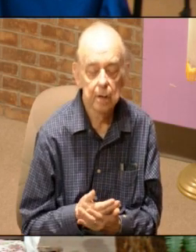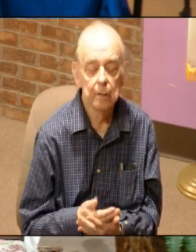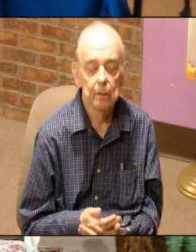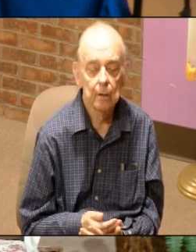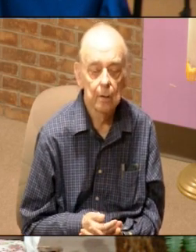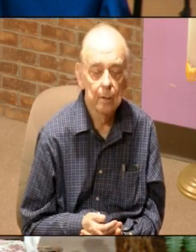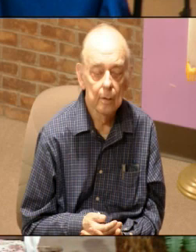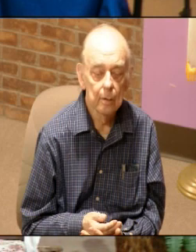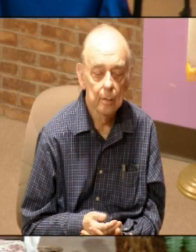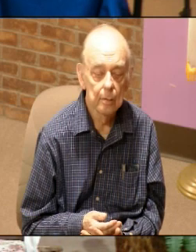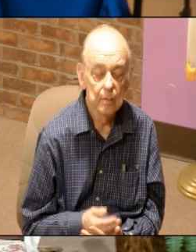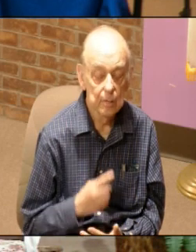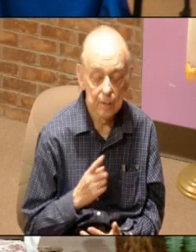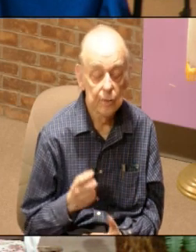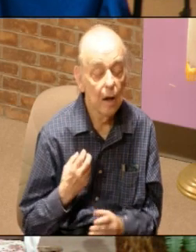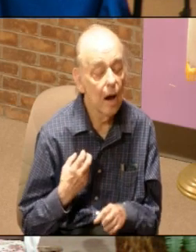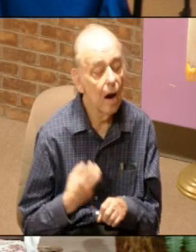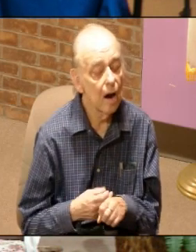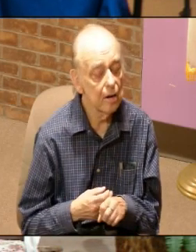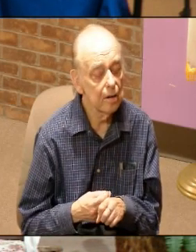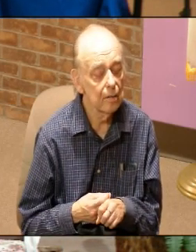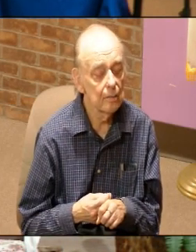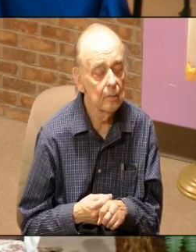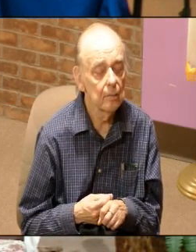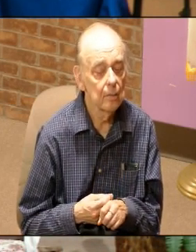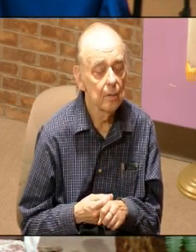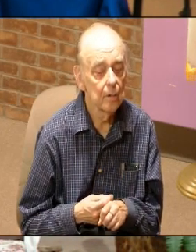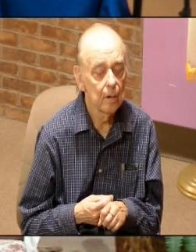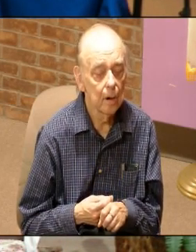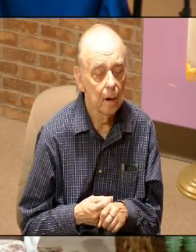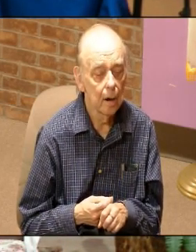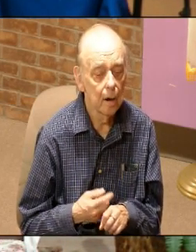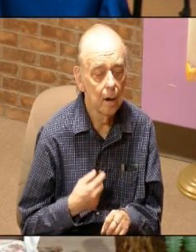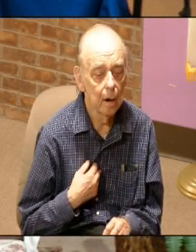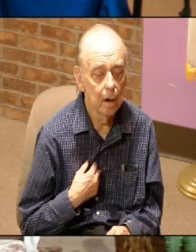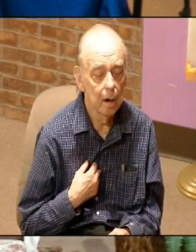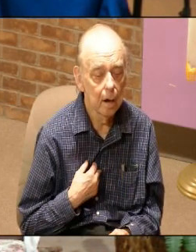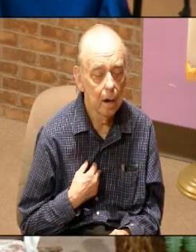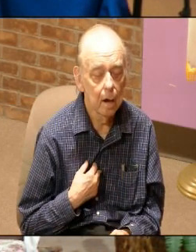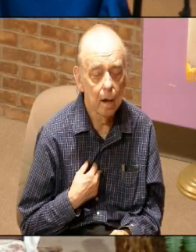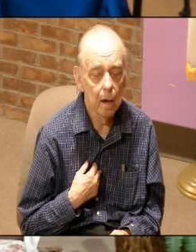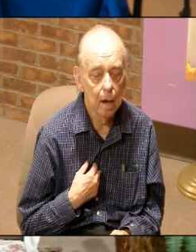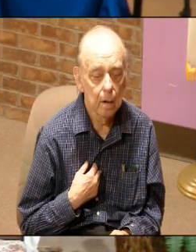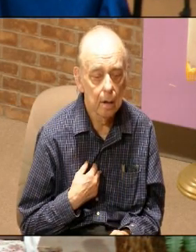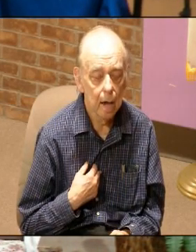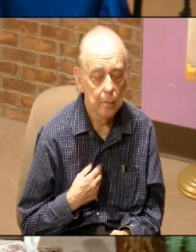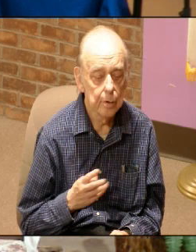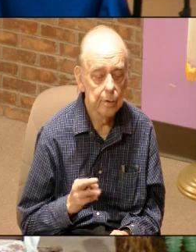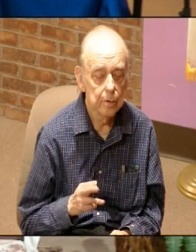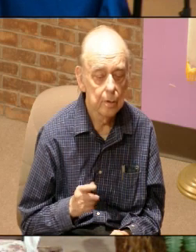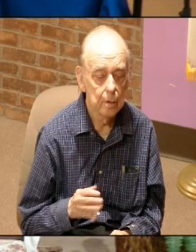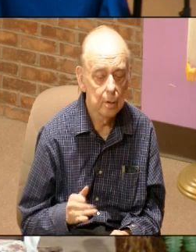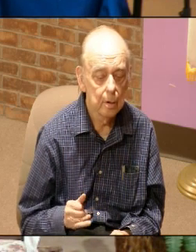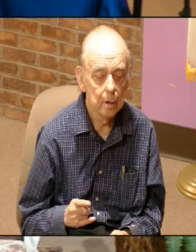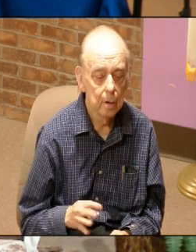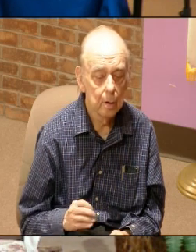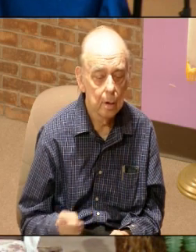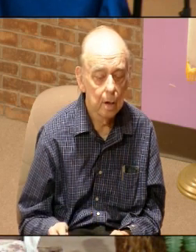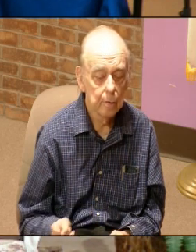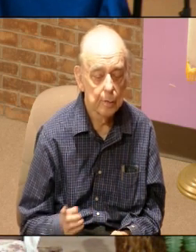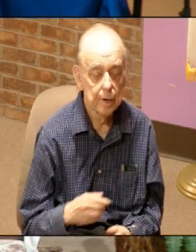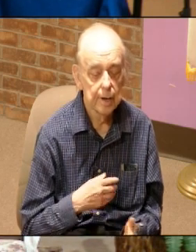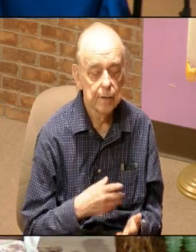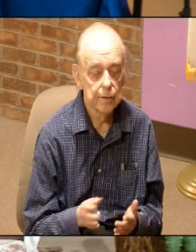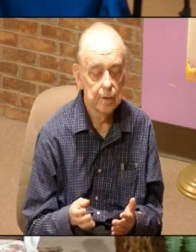but it was difficult because I'm in Maryland and I had to send her back to Ohio